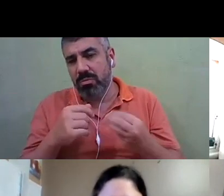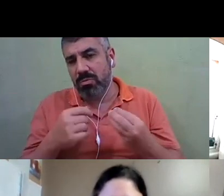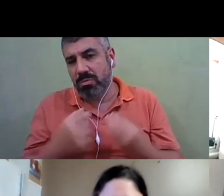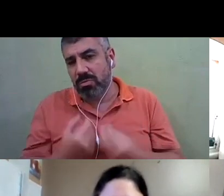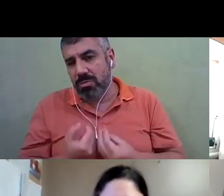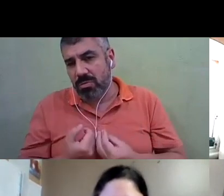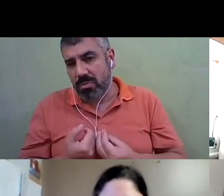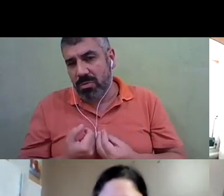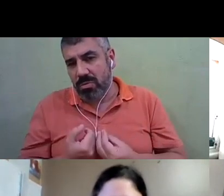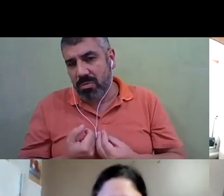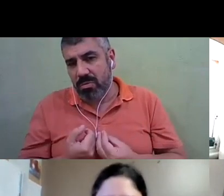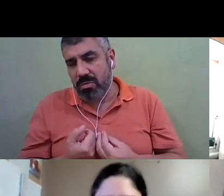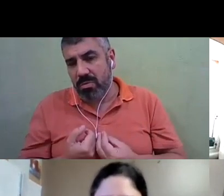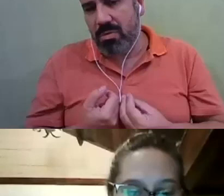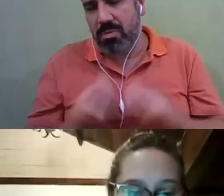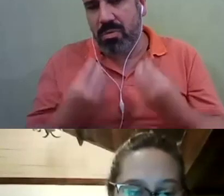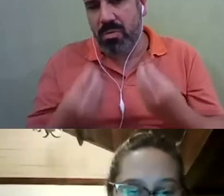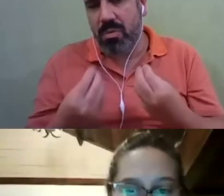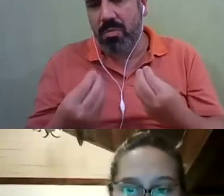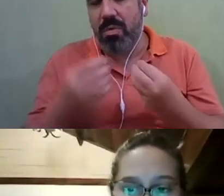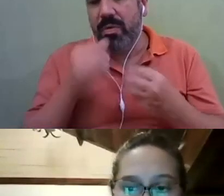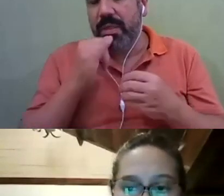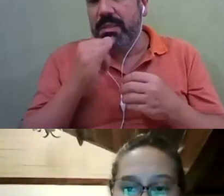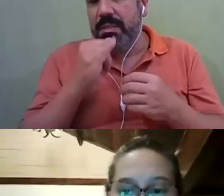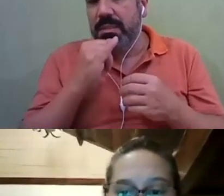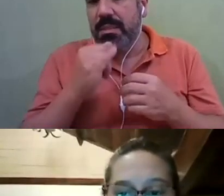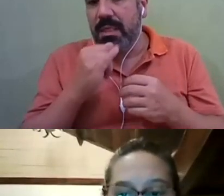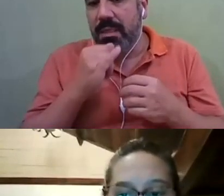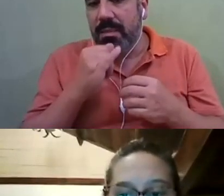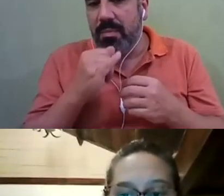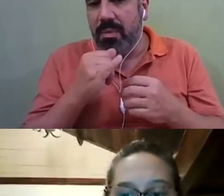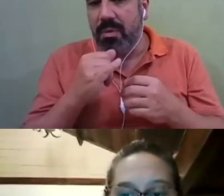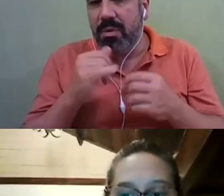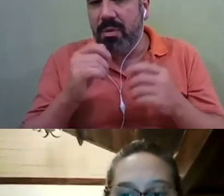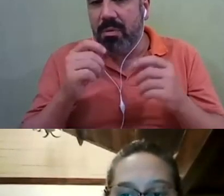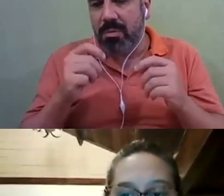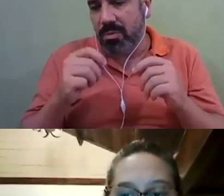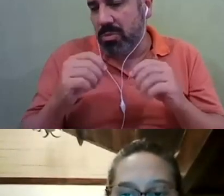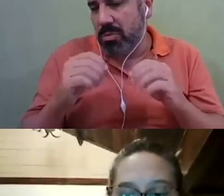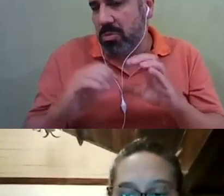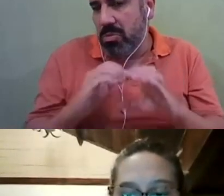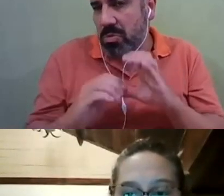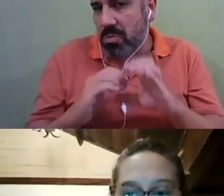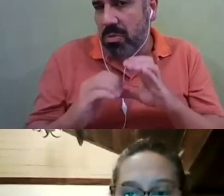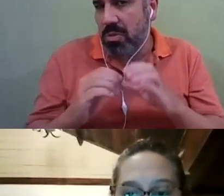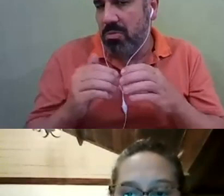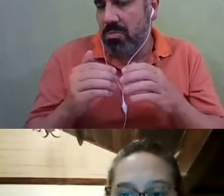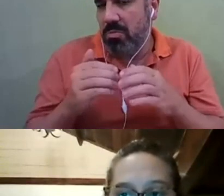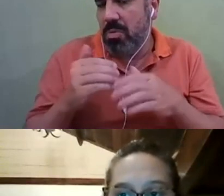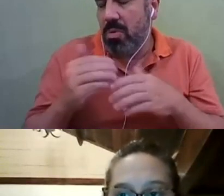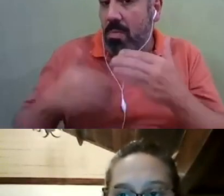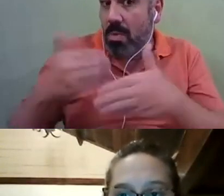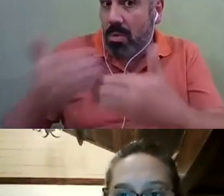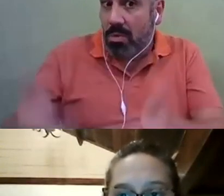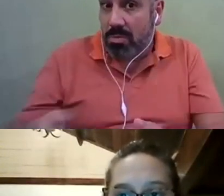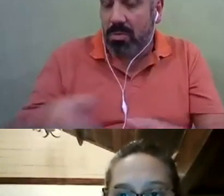lead by example. And I think that your commitment to progressive values and to learning is